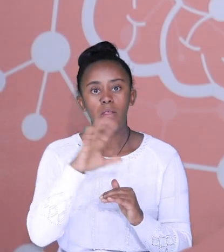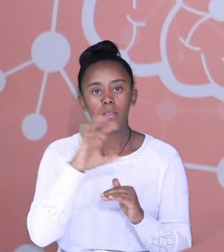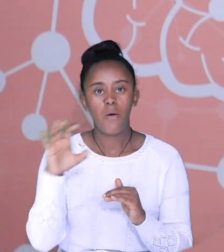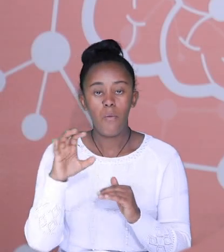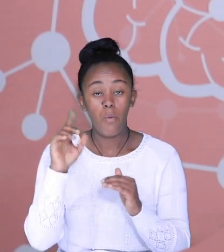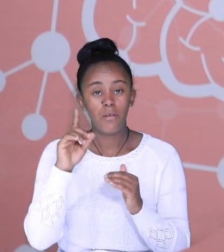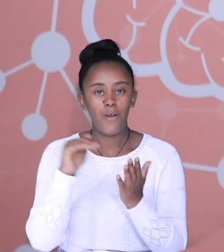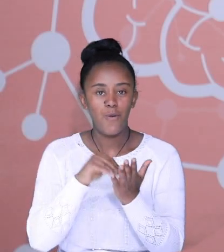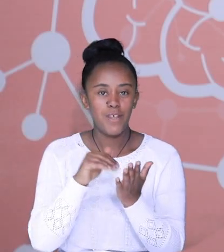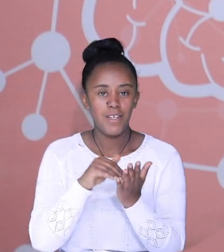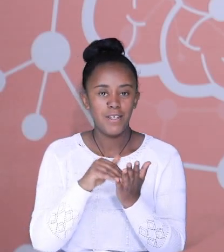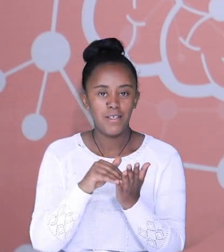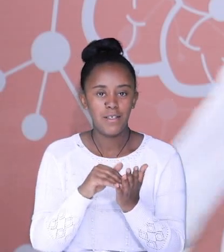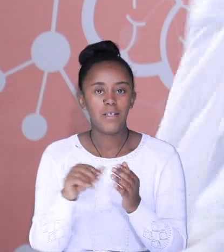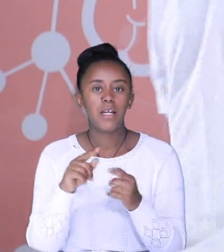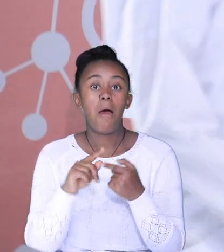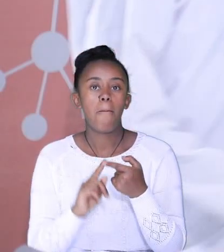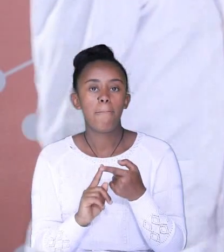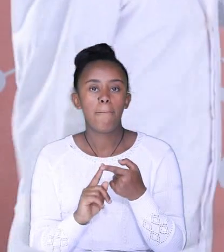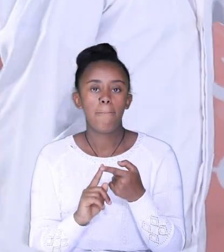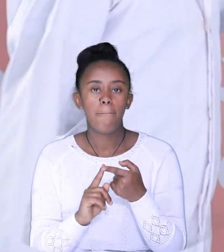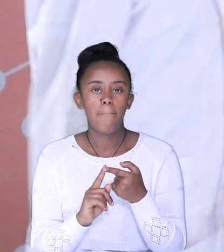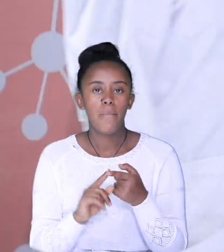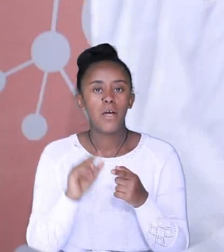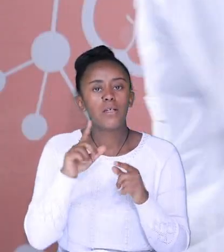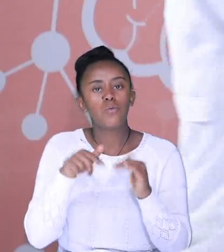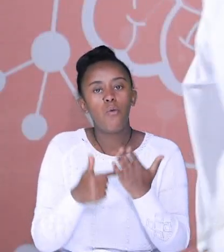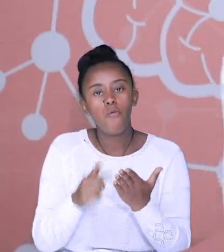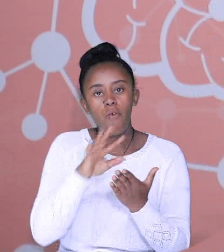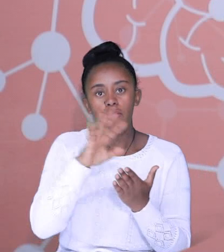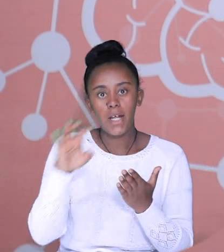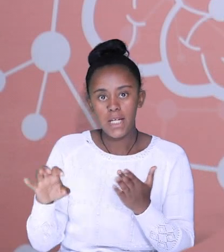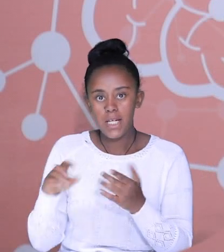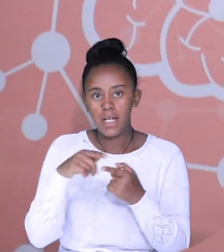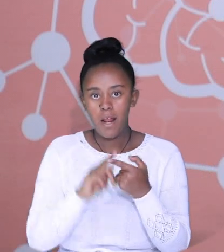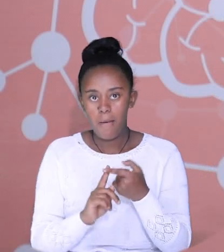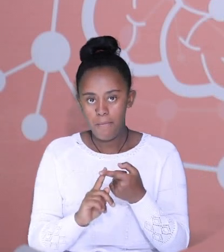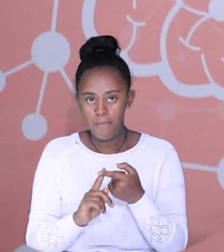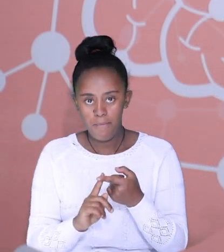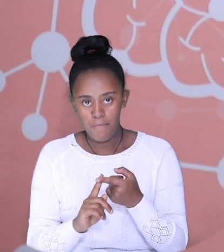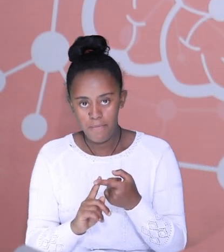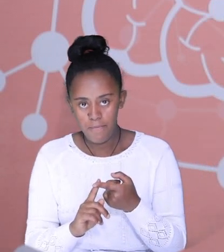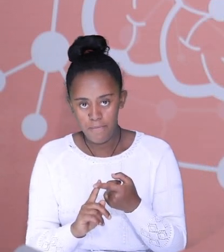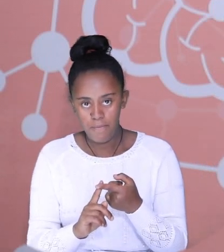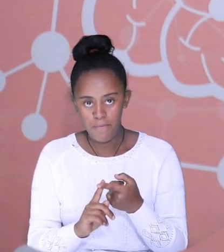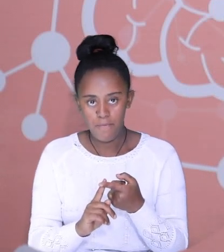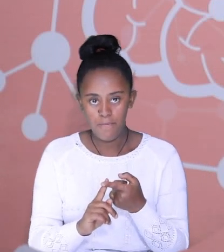1000 gram. So 500 gram